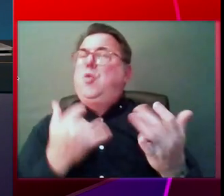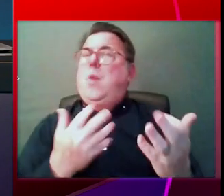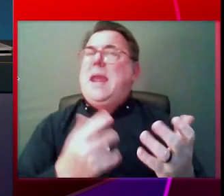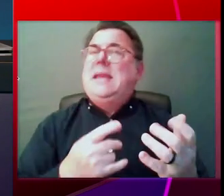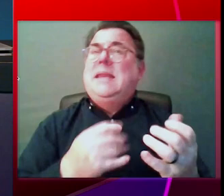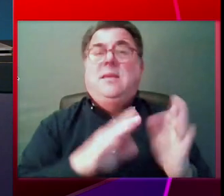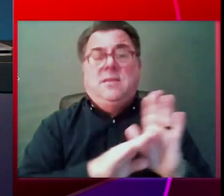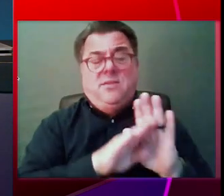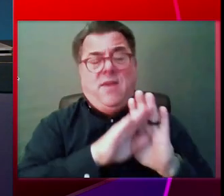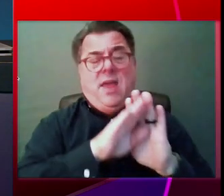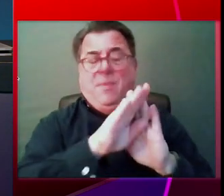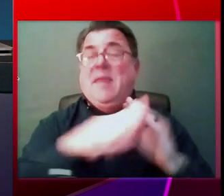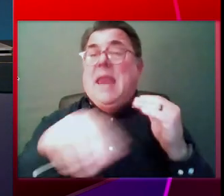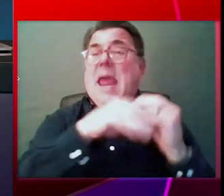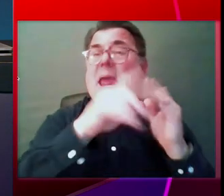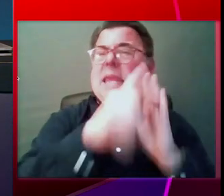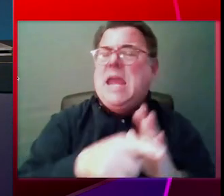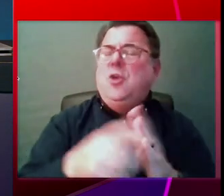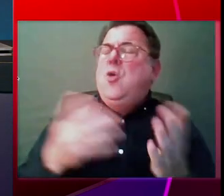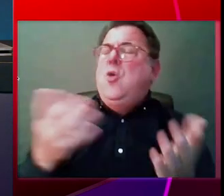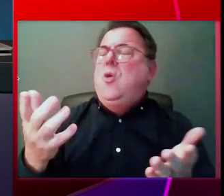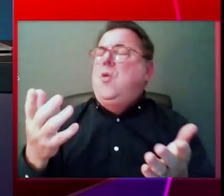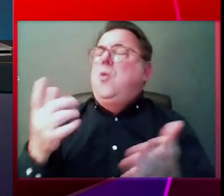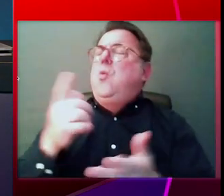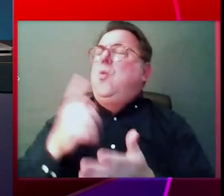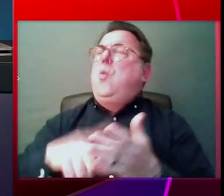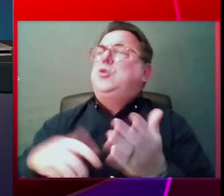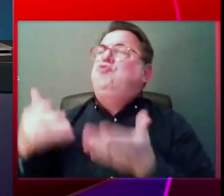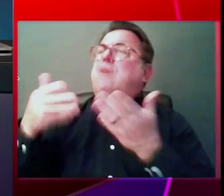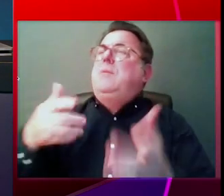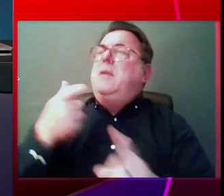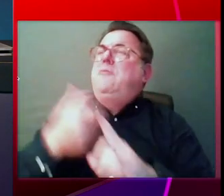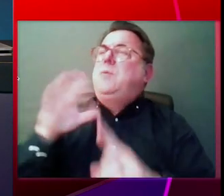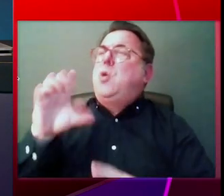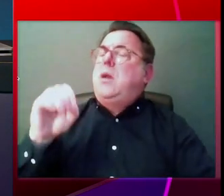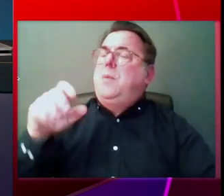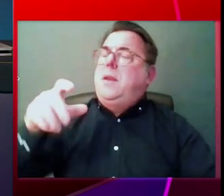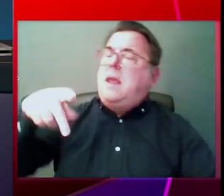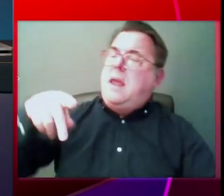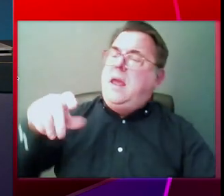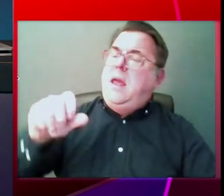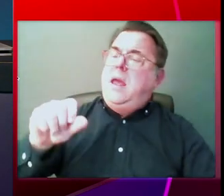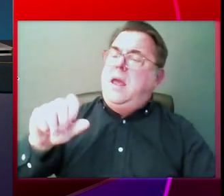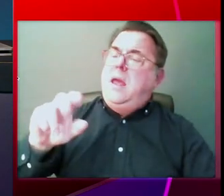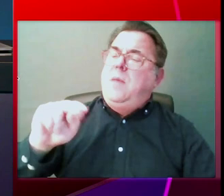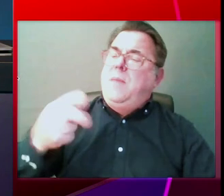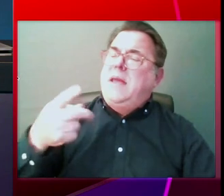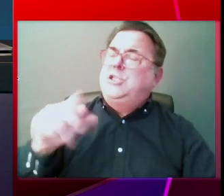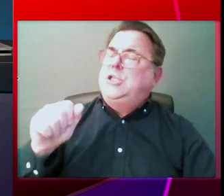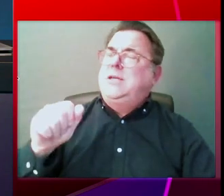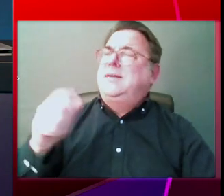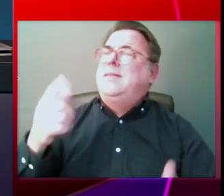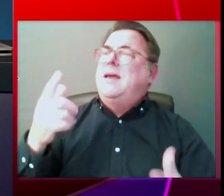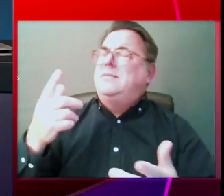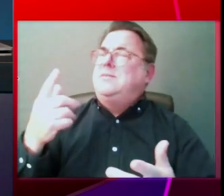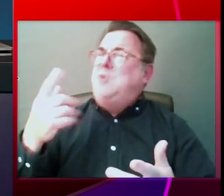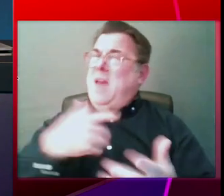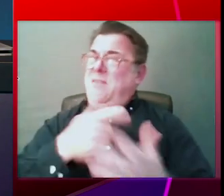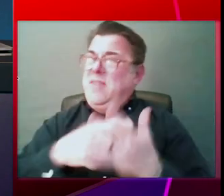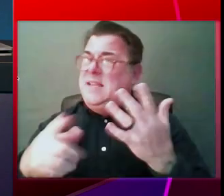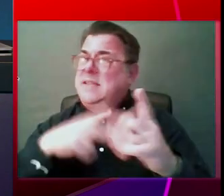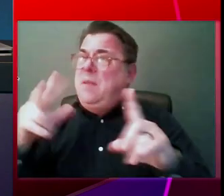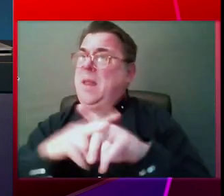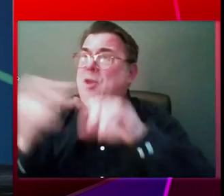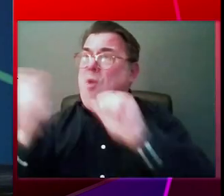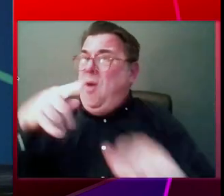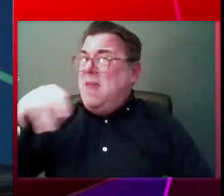at Pangea that you recommend that are applicable to most, if not all, applications? Yeah, so